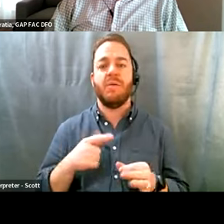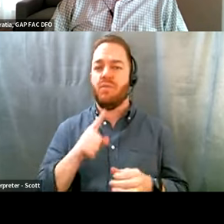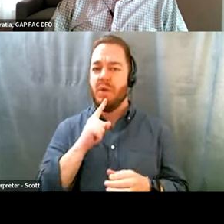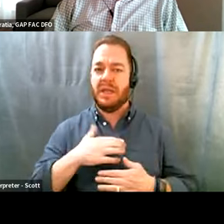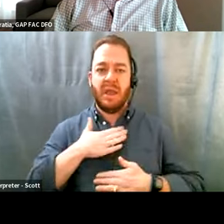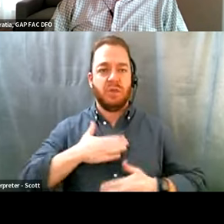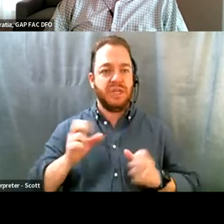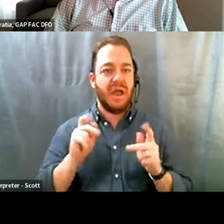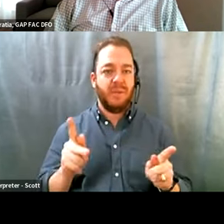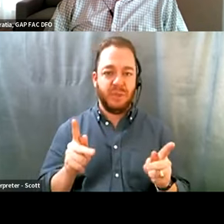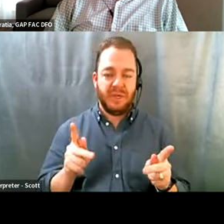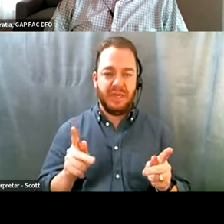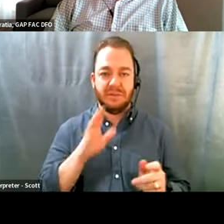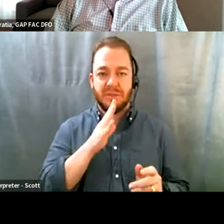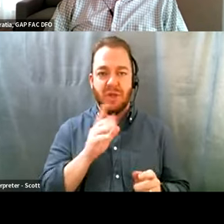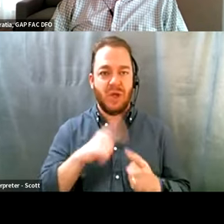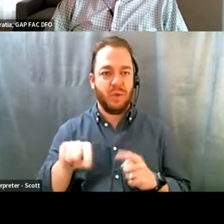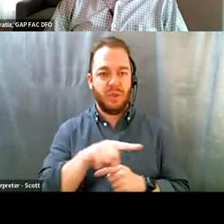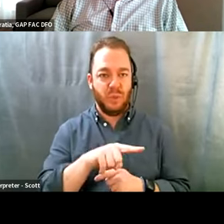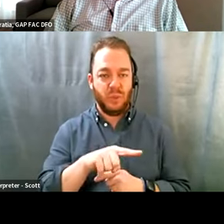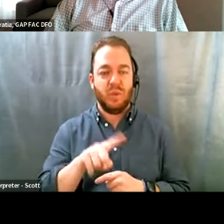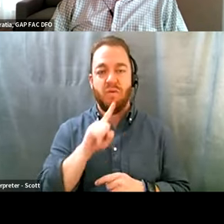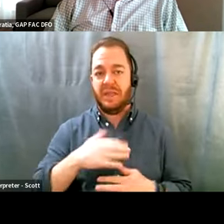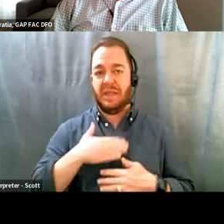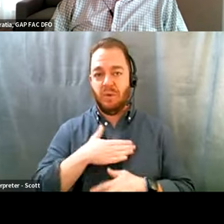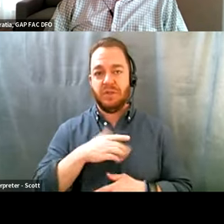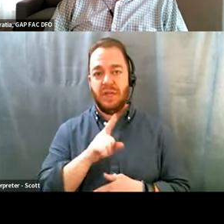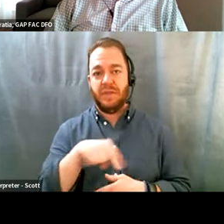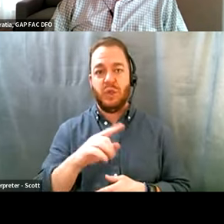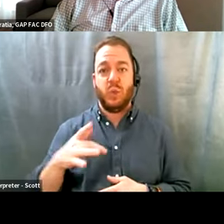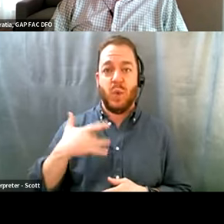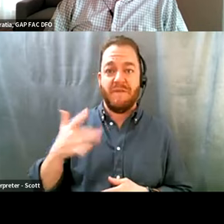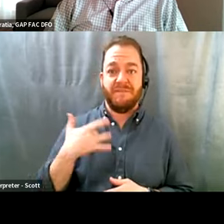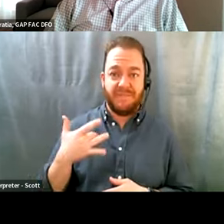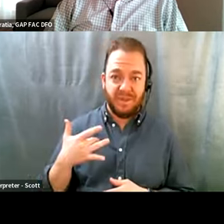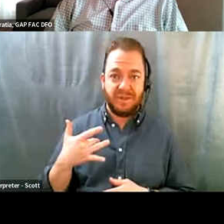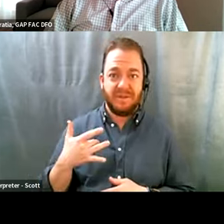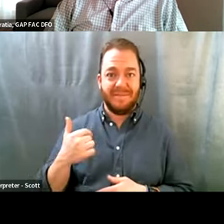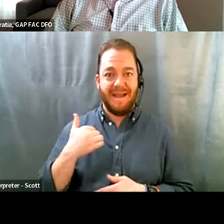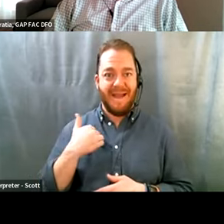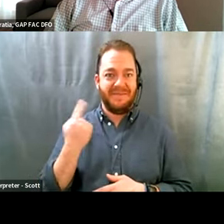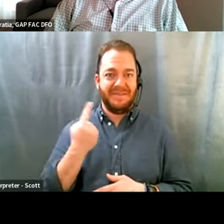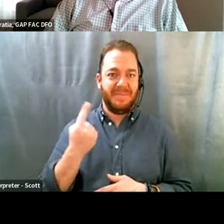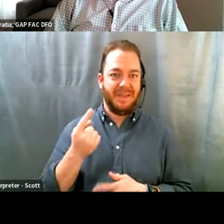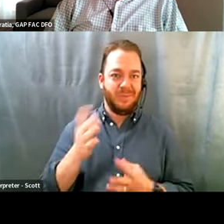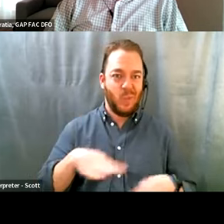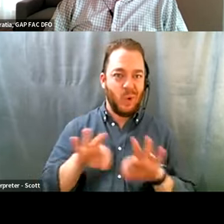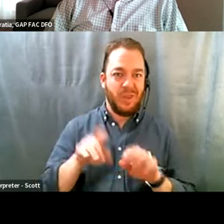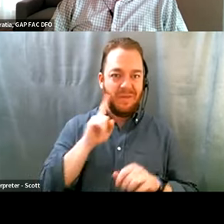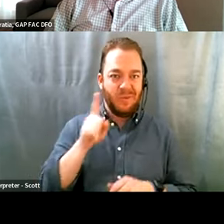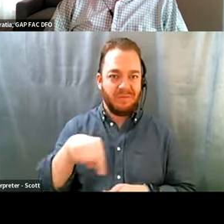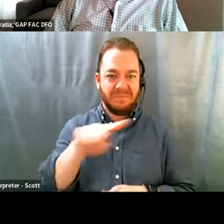appreciate the opportunity to speak to you guys. I appreciate that you felt it. I had something that might be worth